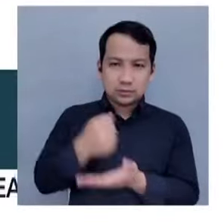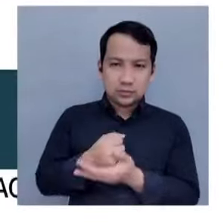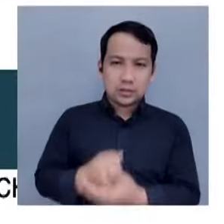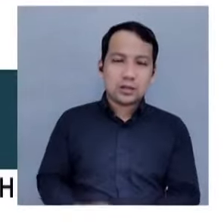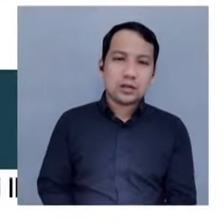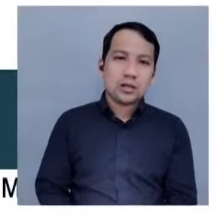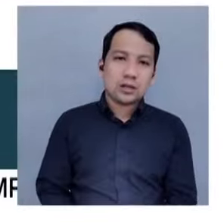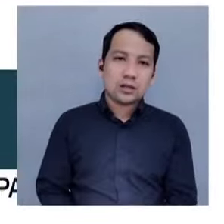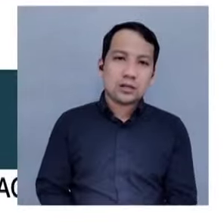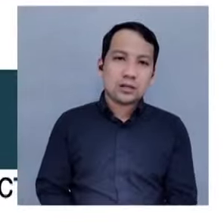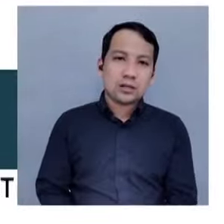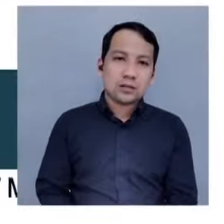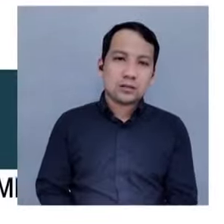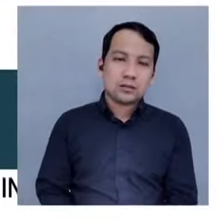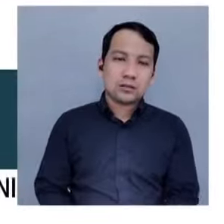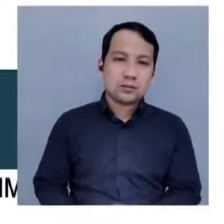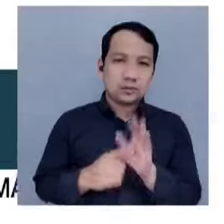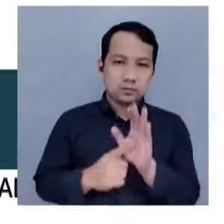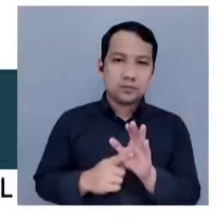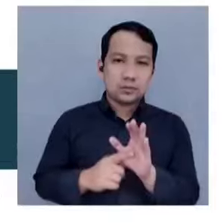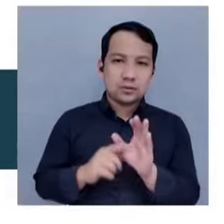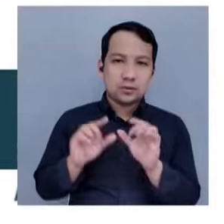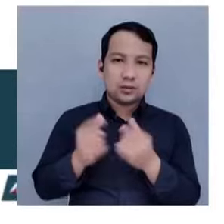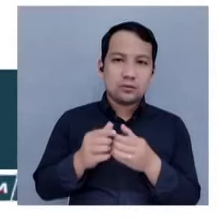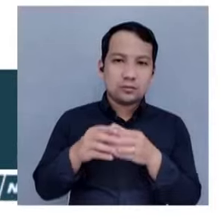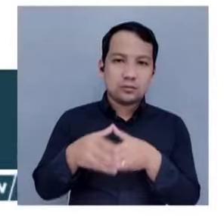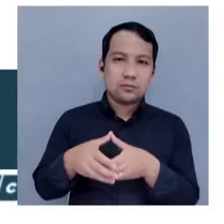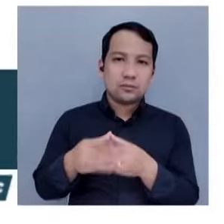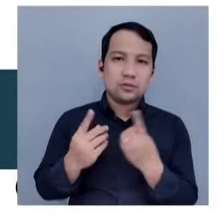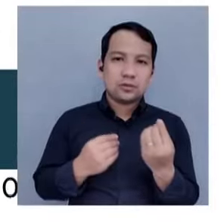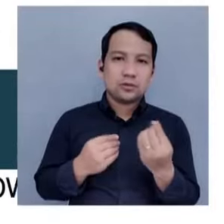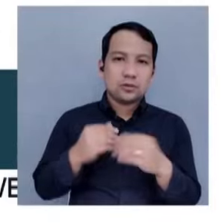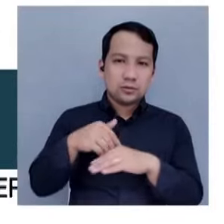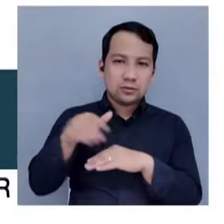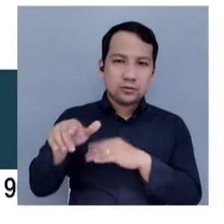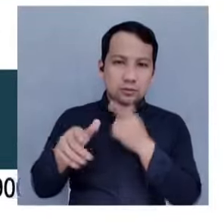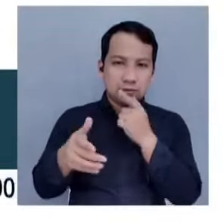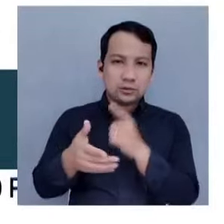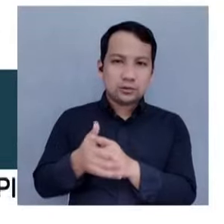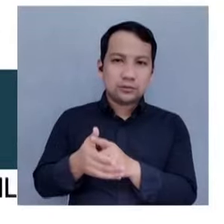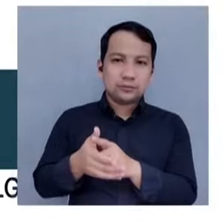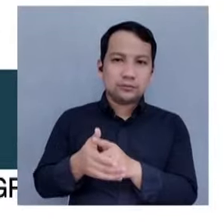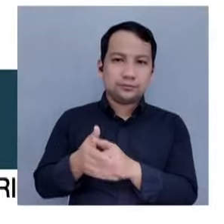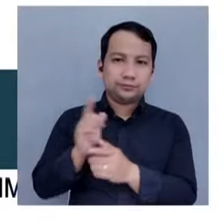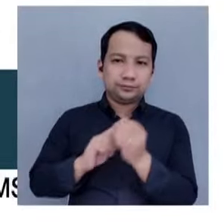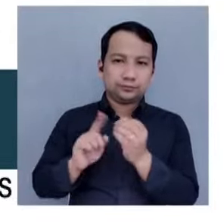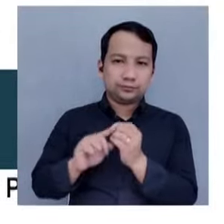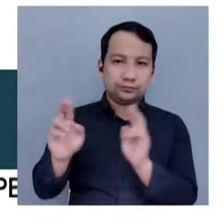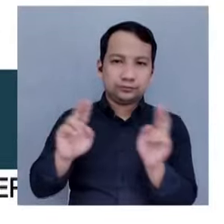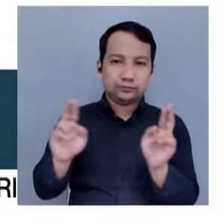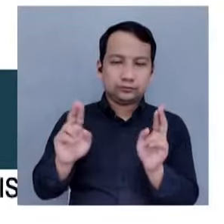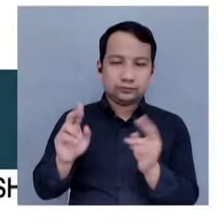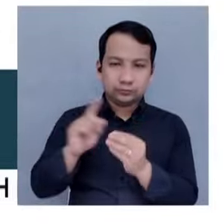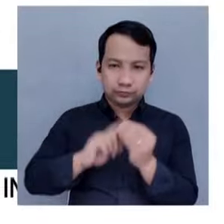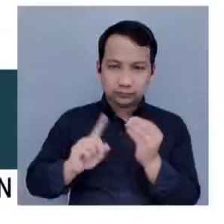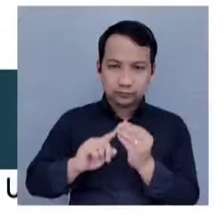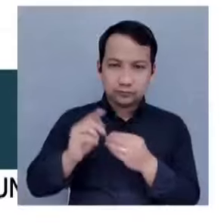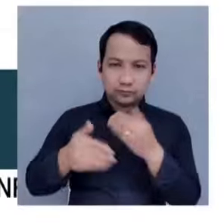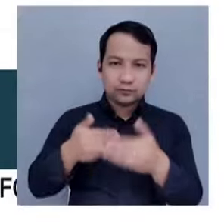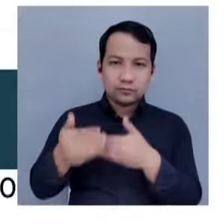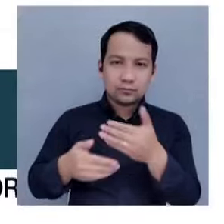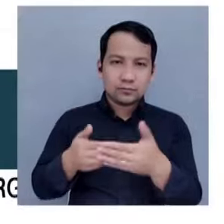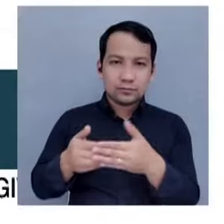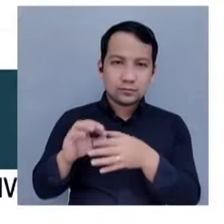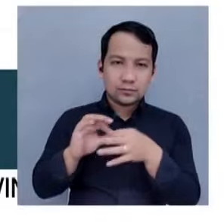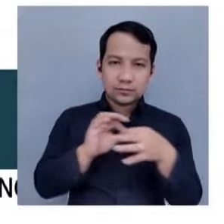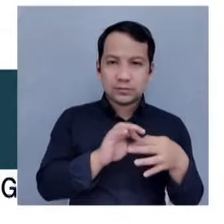The committee is already doing that. In fact, we sent letter to the committee to already initiate proceedings coordinating with the